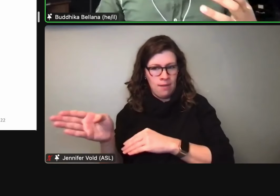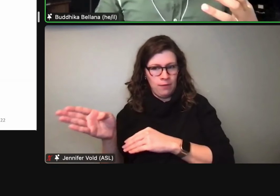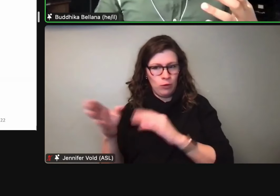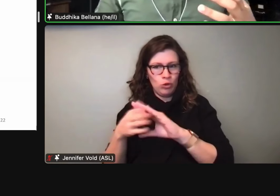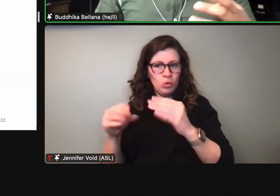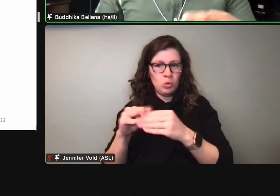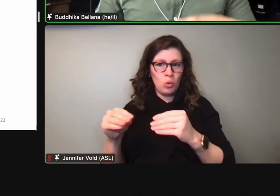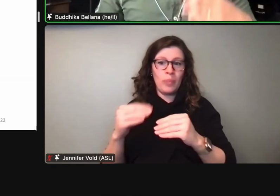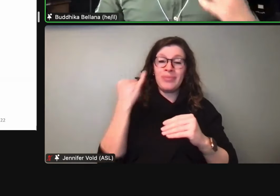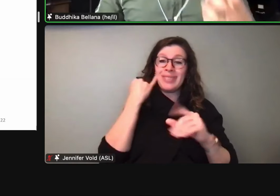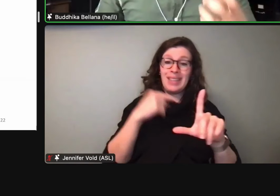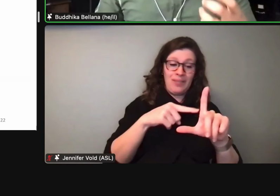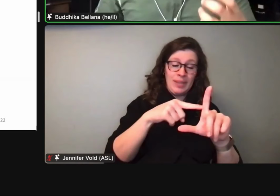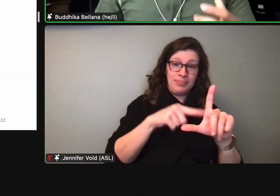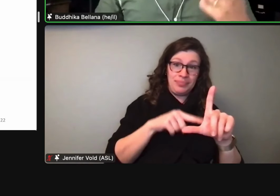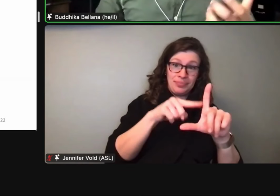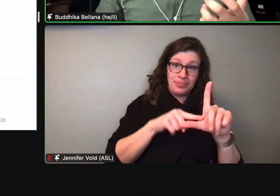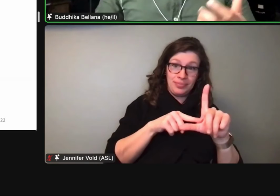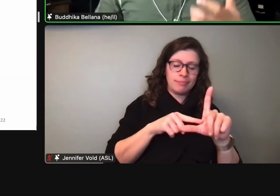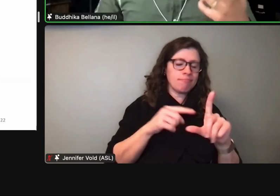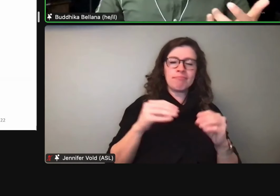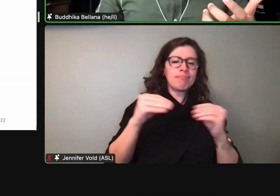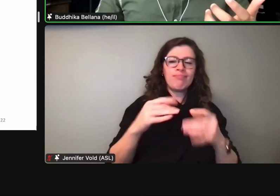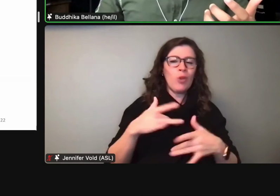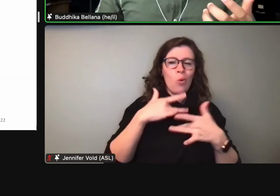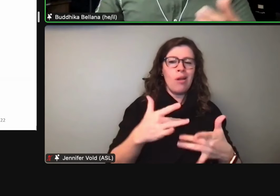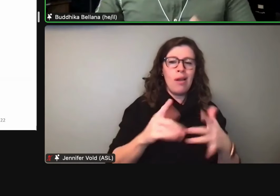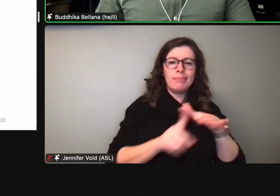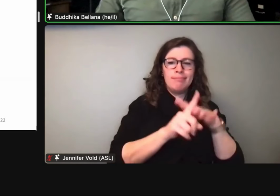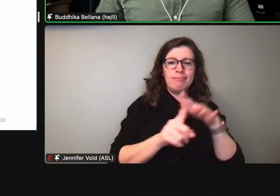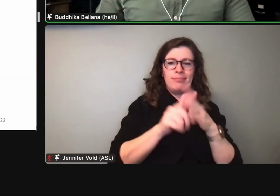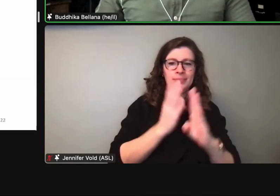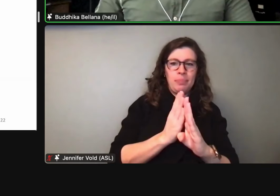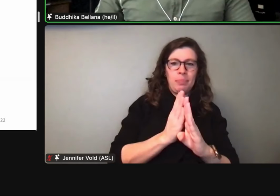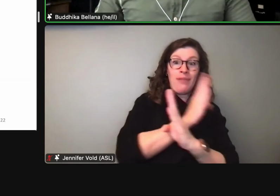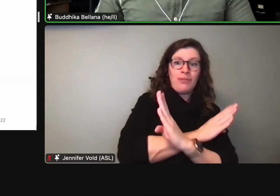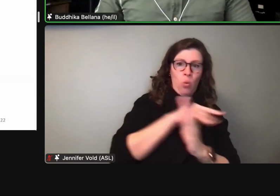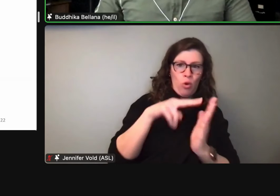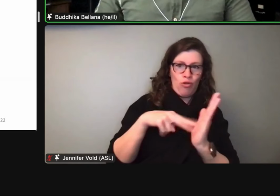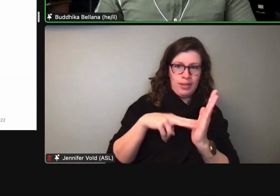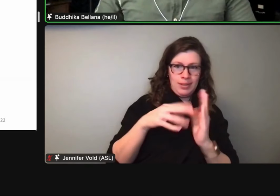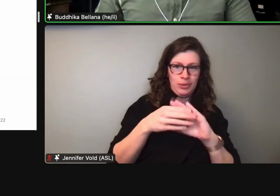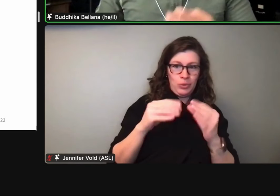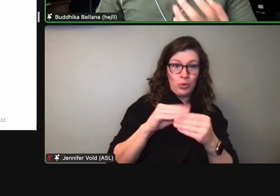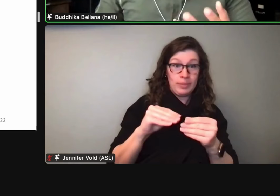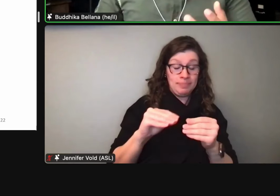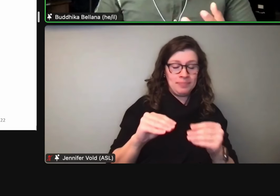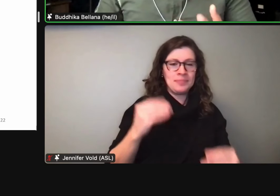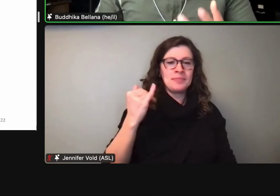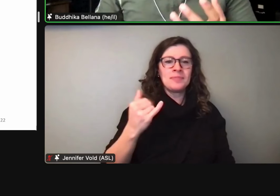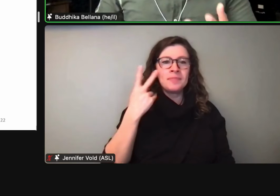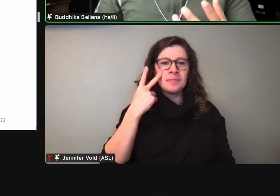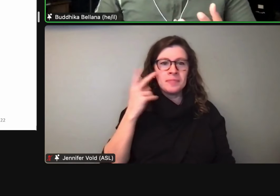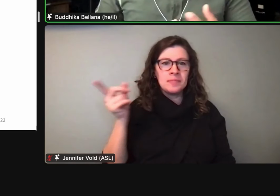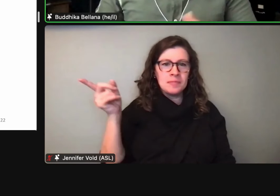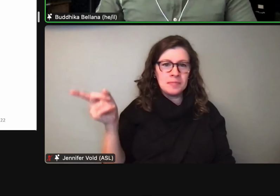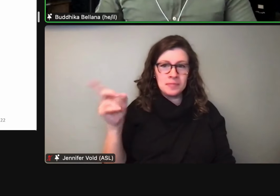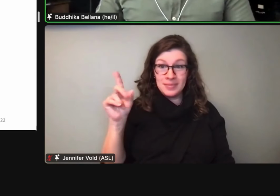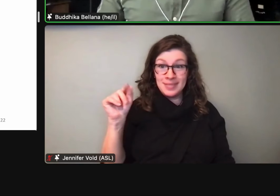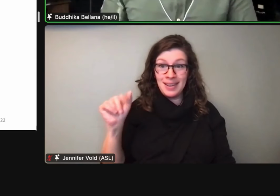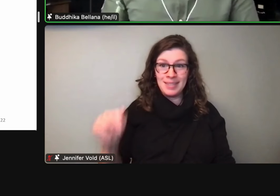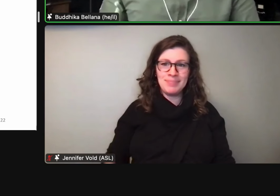a lower value here are more likely to occur pre-story. So now what we're going to do is take a look at some of the data